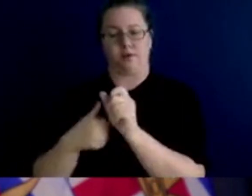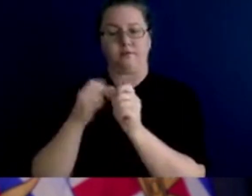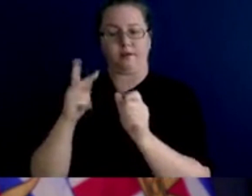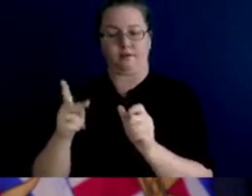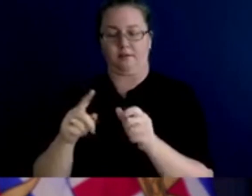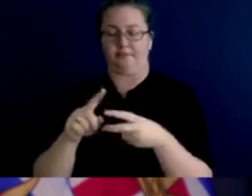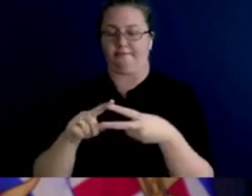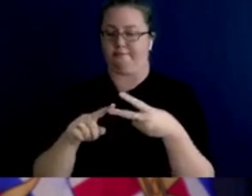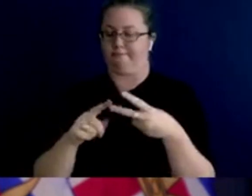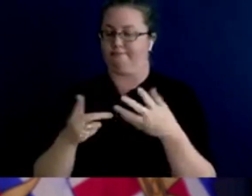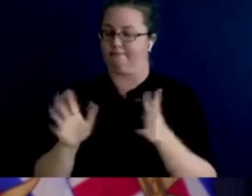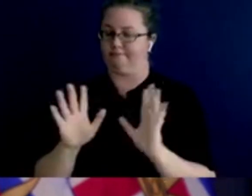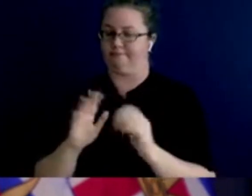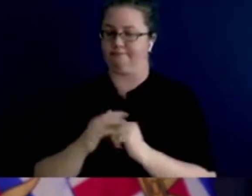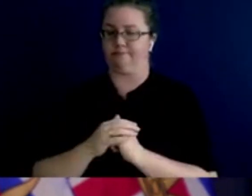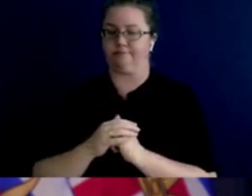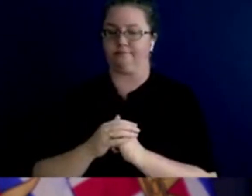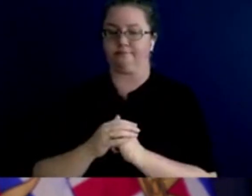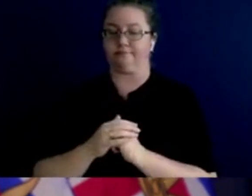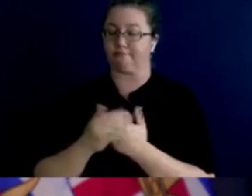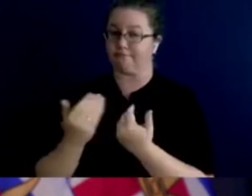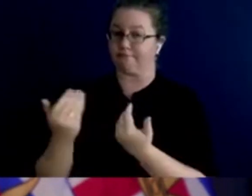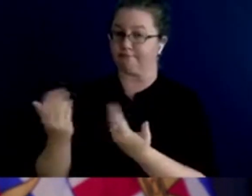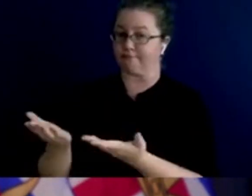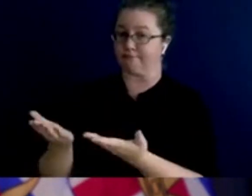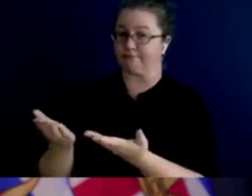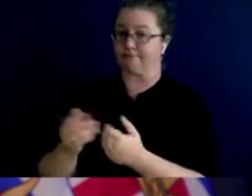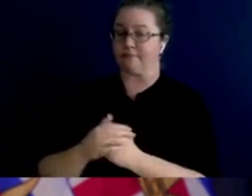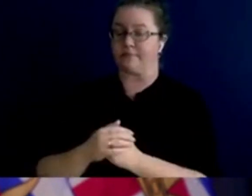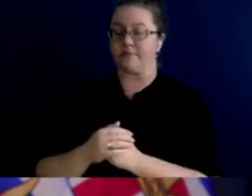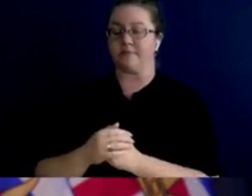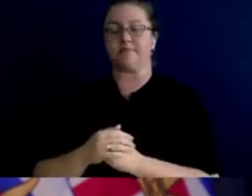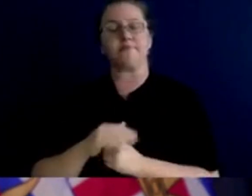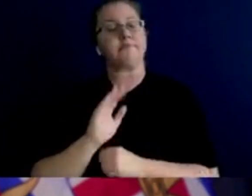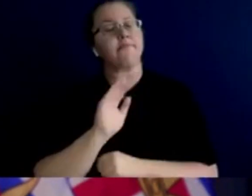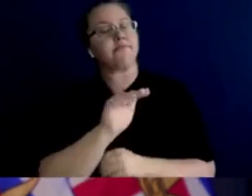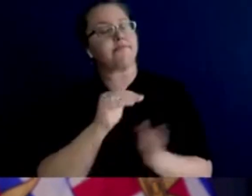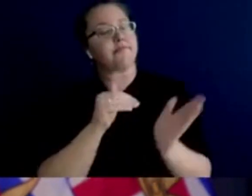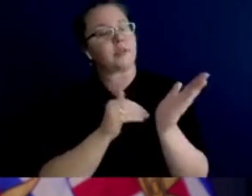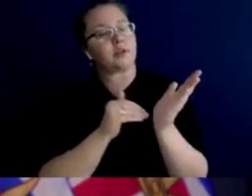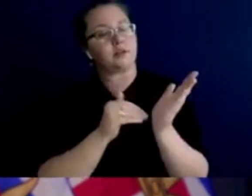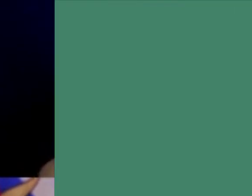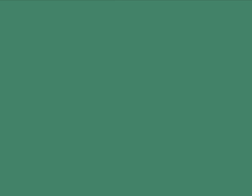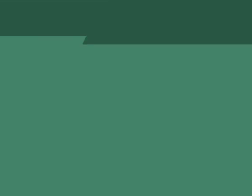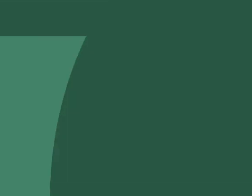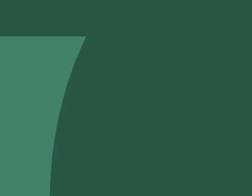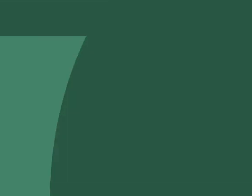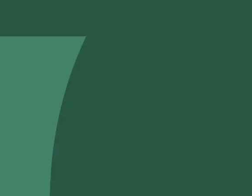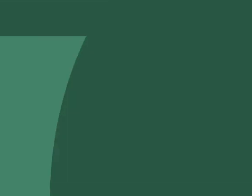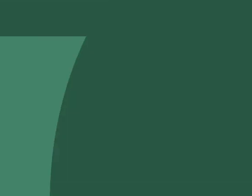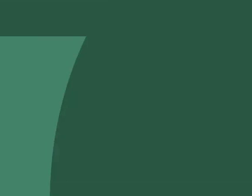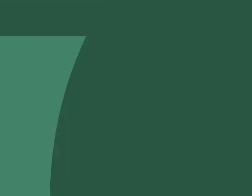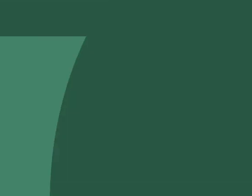professionals, and we'll be attaching that to our statement that will come out after this briefing today.